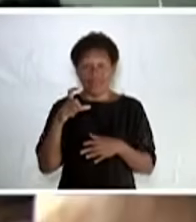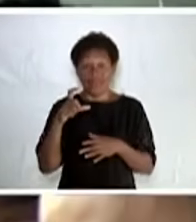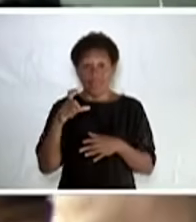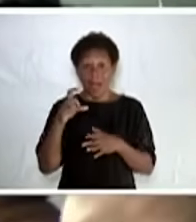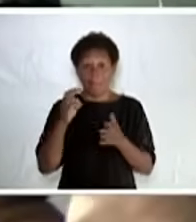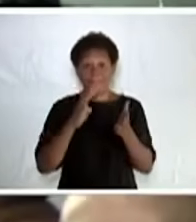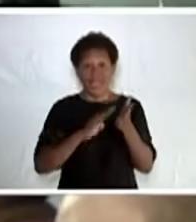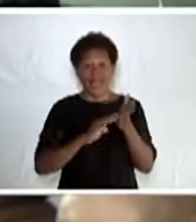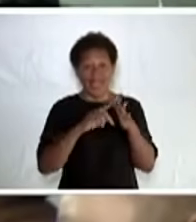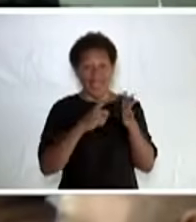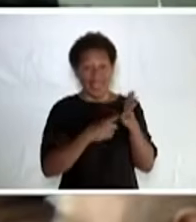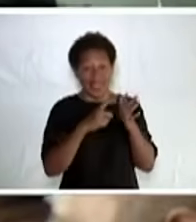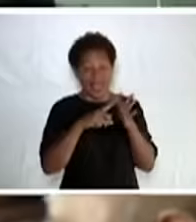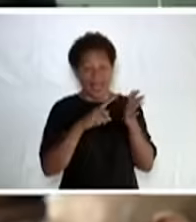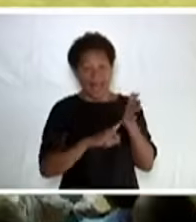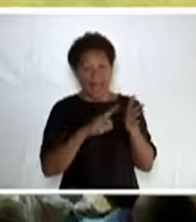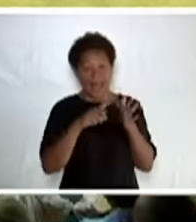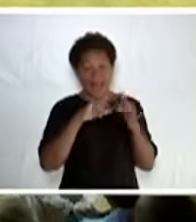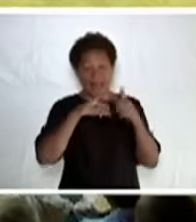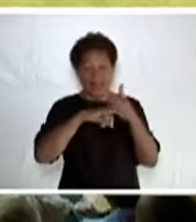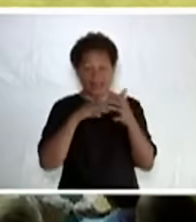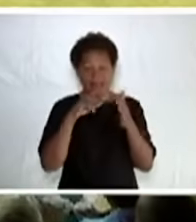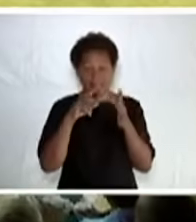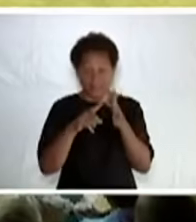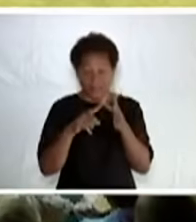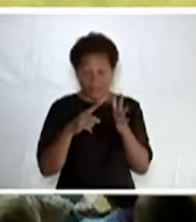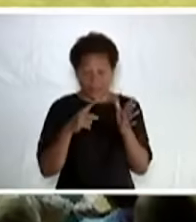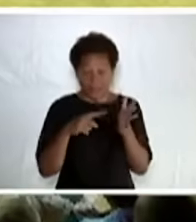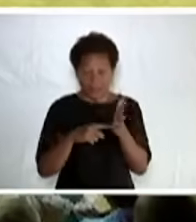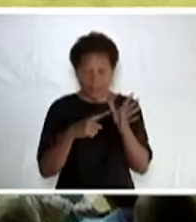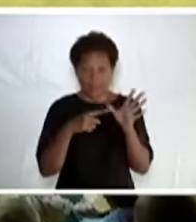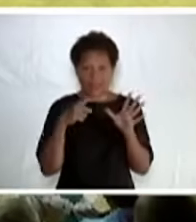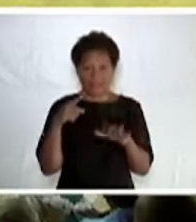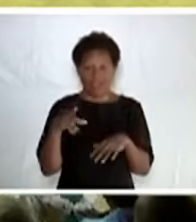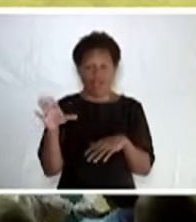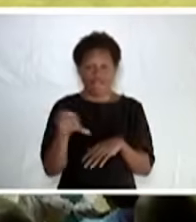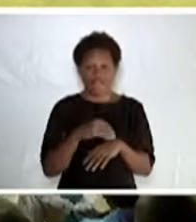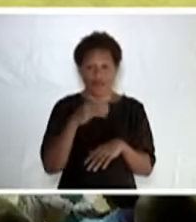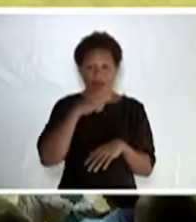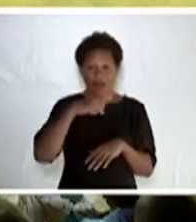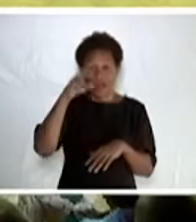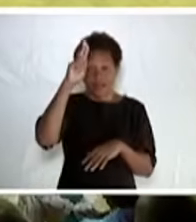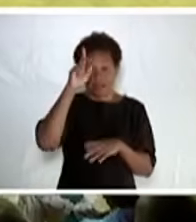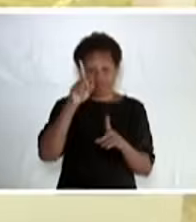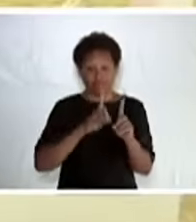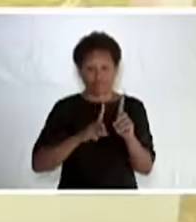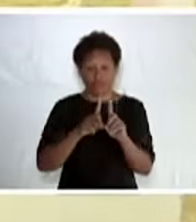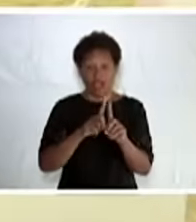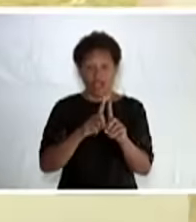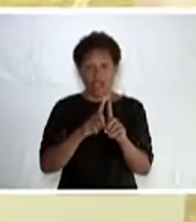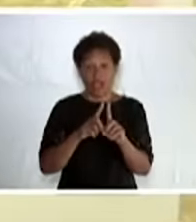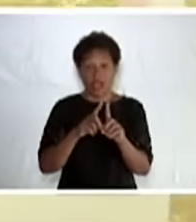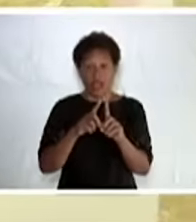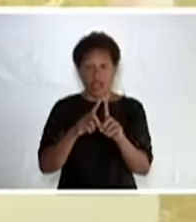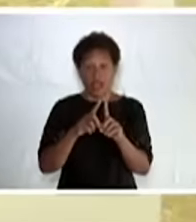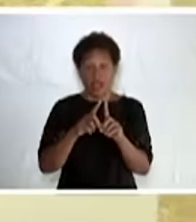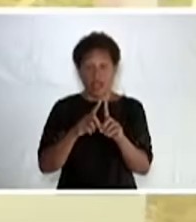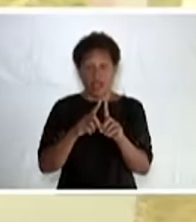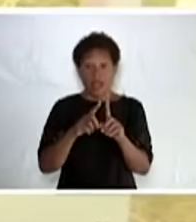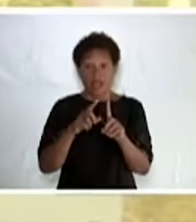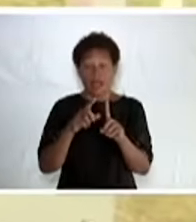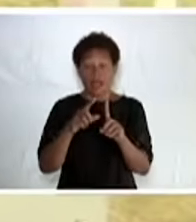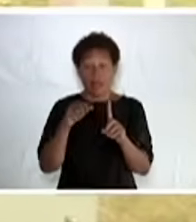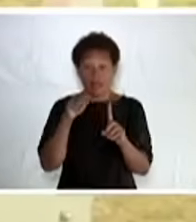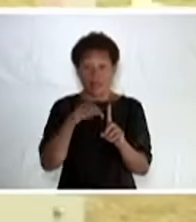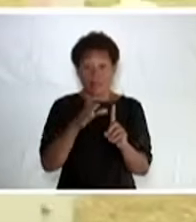Merle Sitadakau from Kandavu, assisted by Captain Jeremiah Vande from Lomaiviti, Detachment